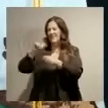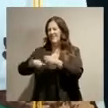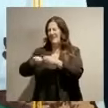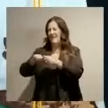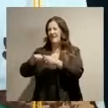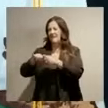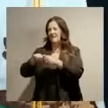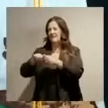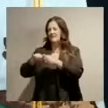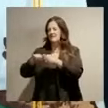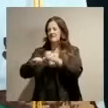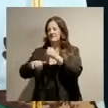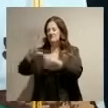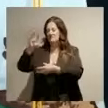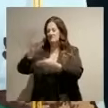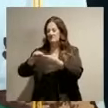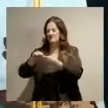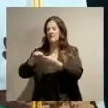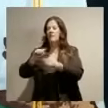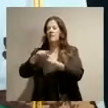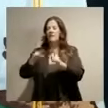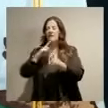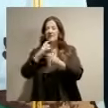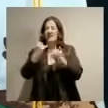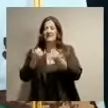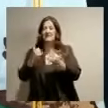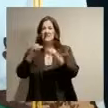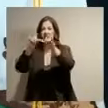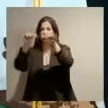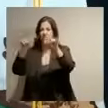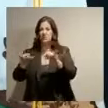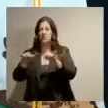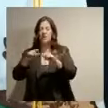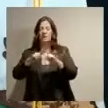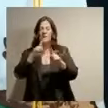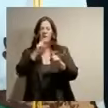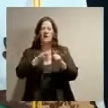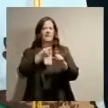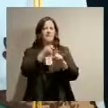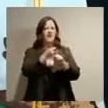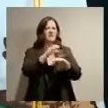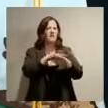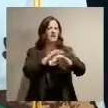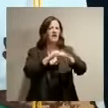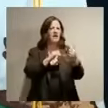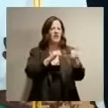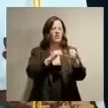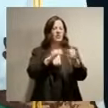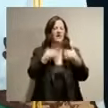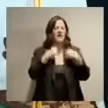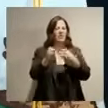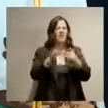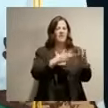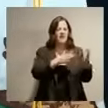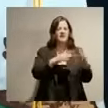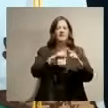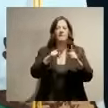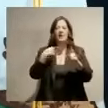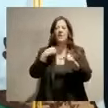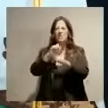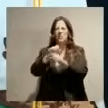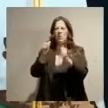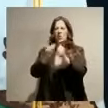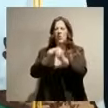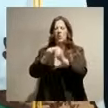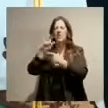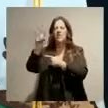the existing structure. It doesn't change impact on the commercial health plans, and it's just something that we have to work with CMS